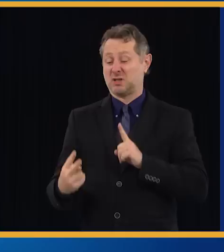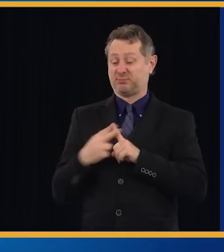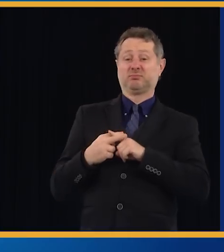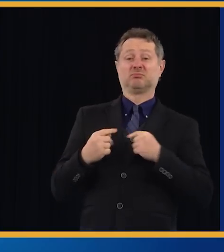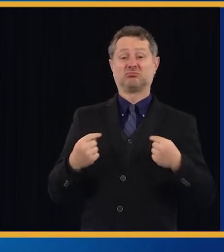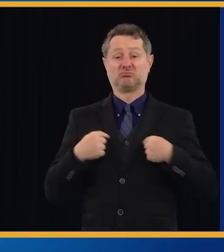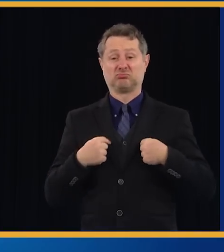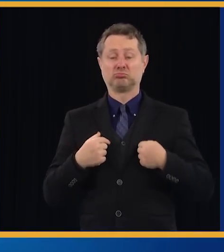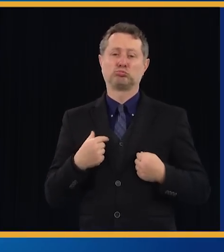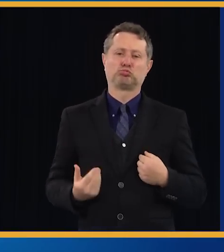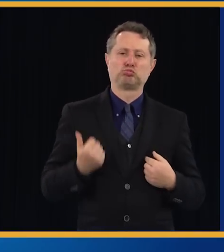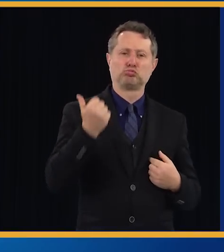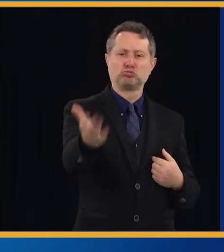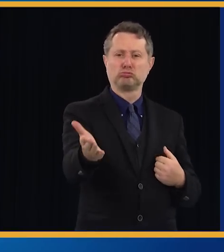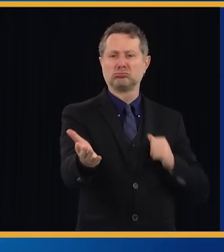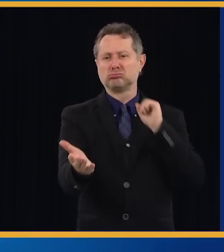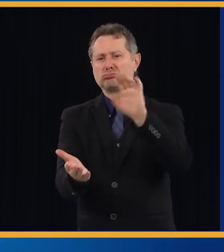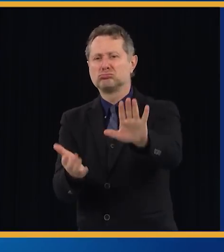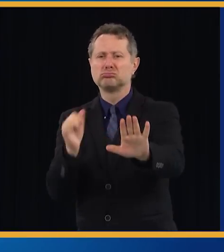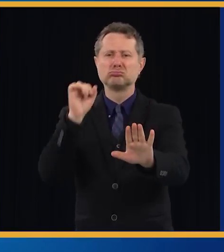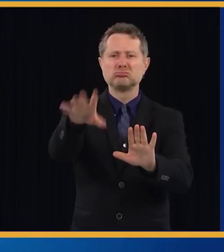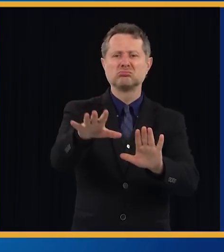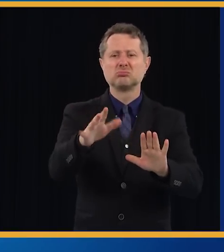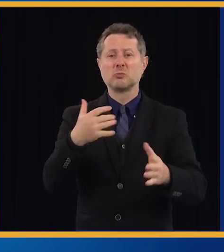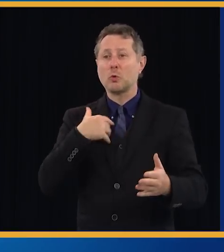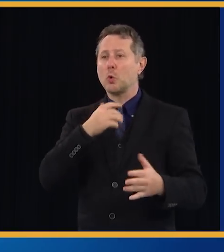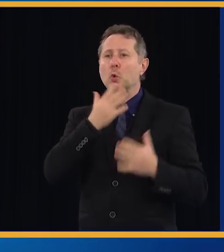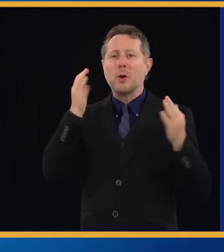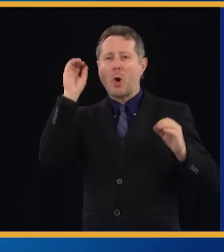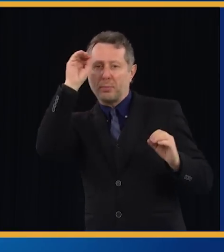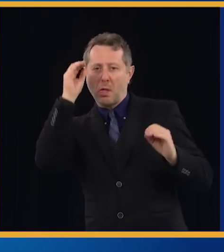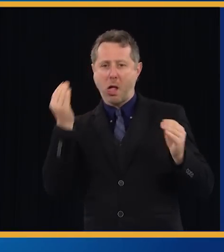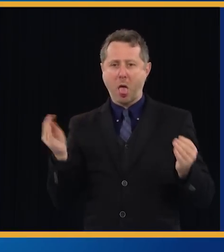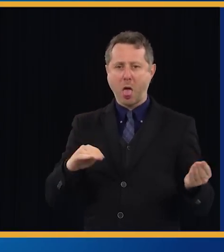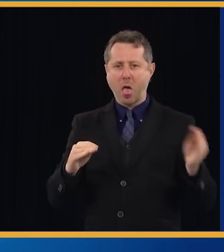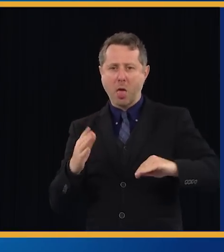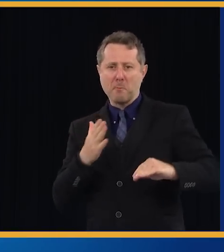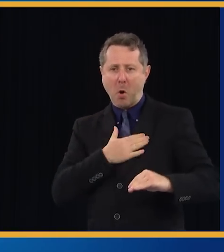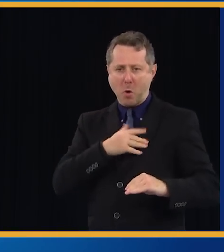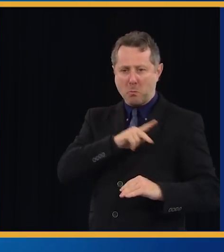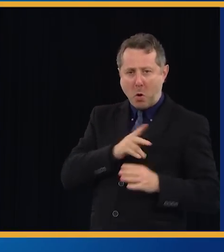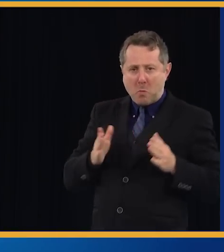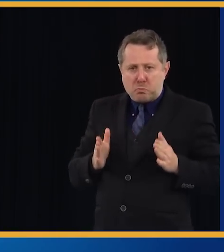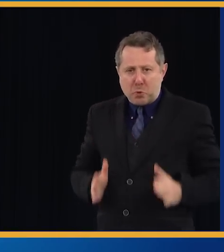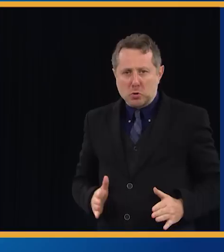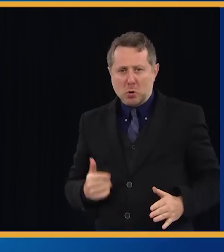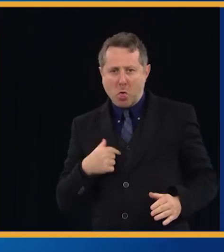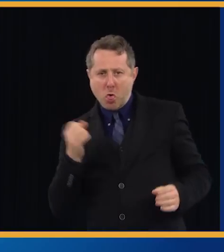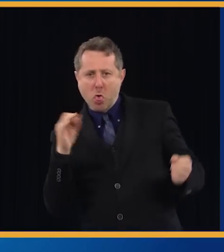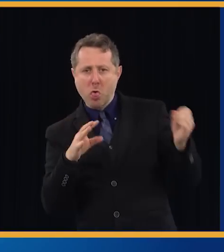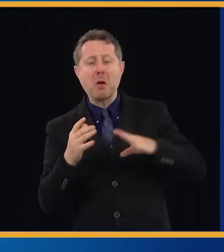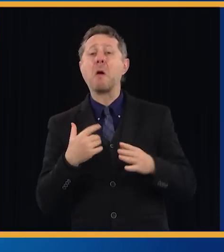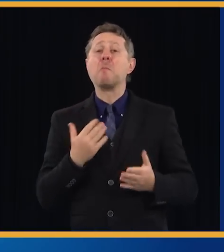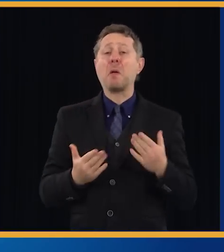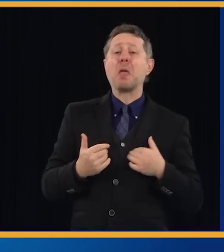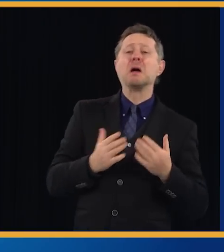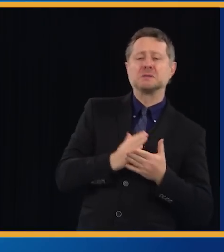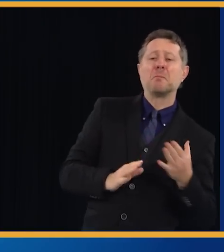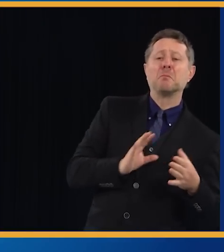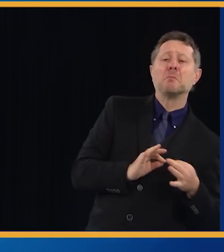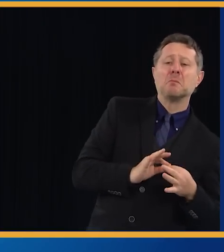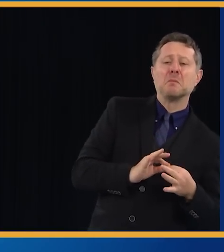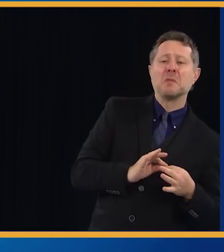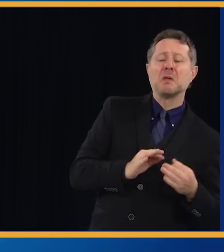facts. If I have an editorial comment on the facts, I give it to you, but I want you to know that's my editorial